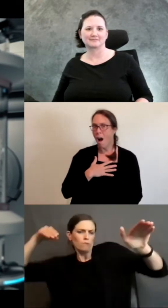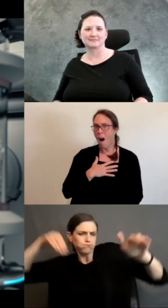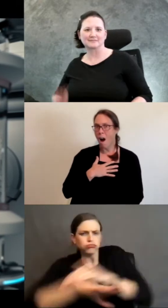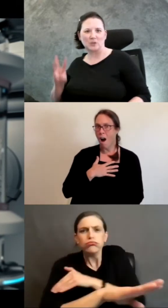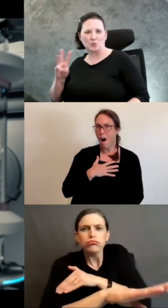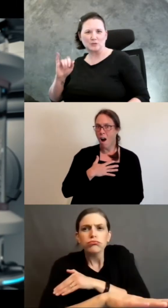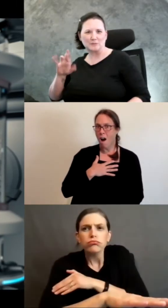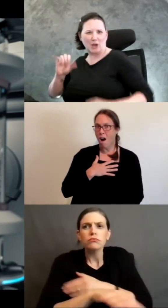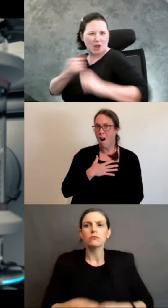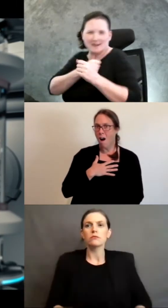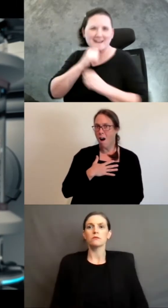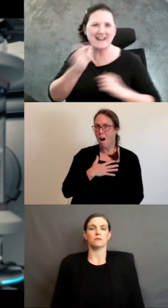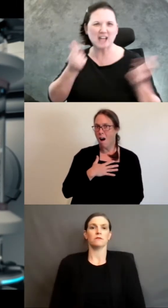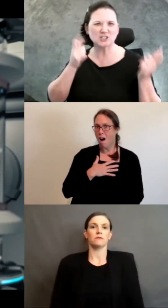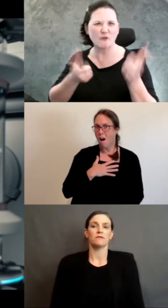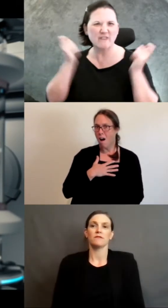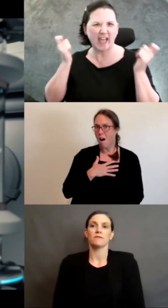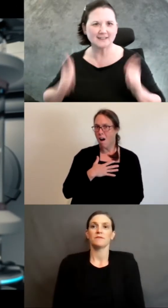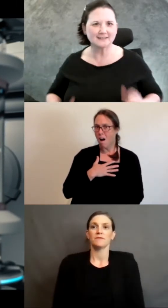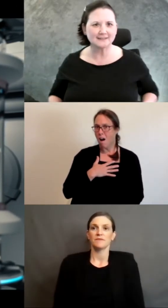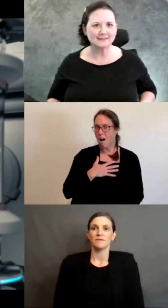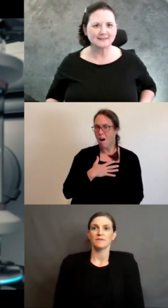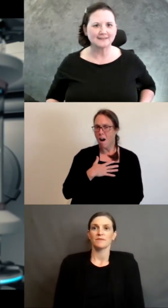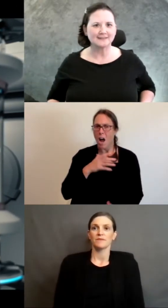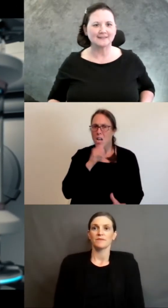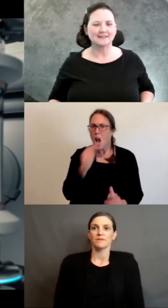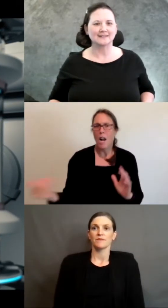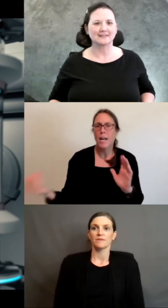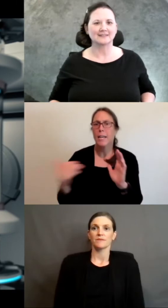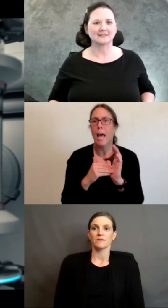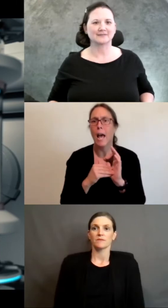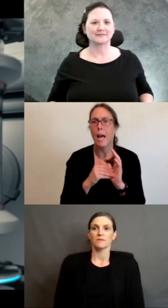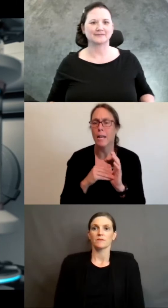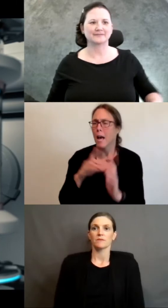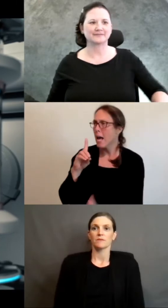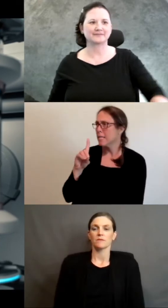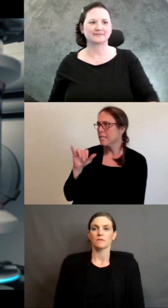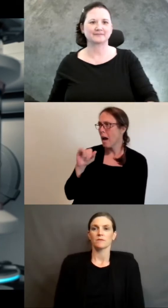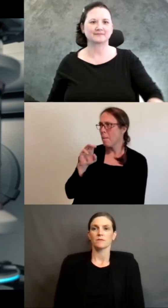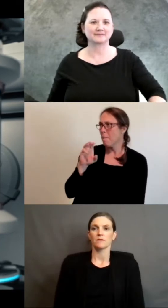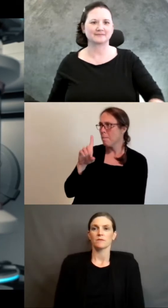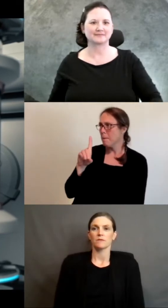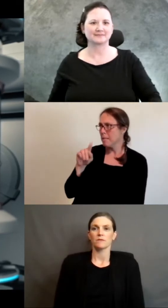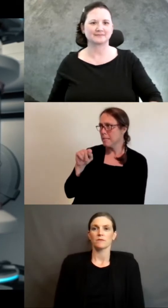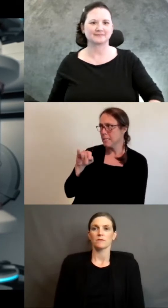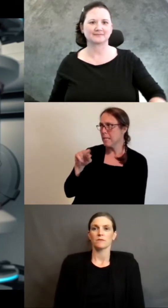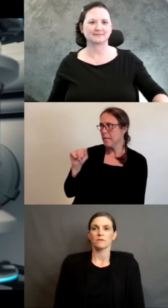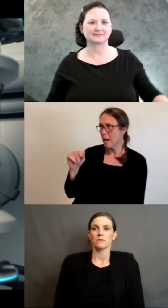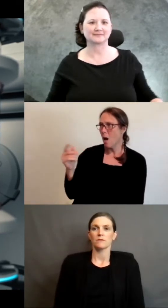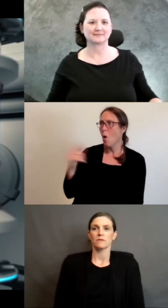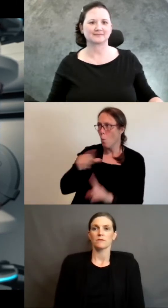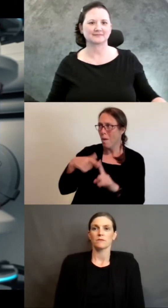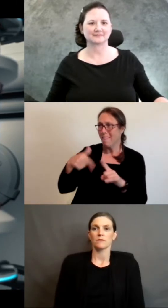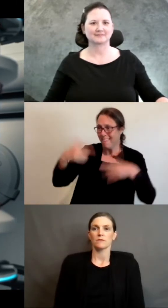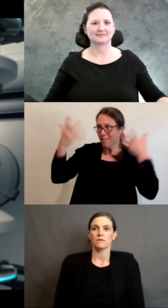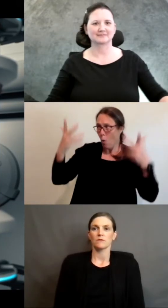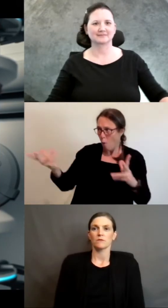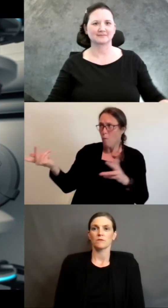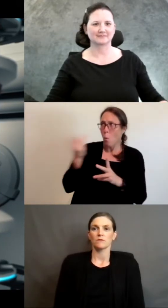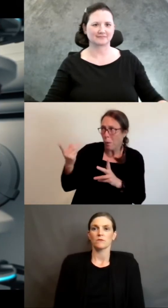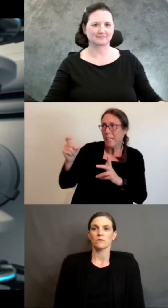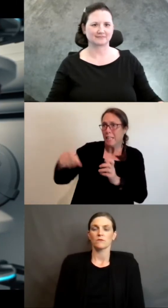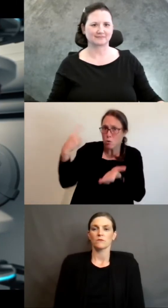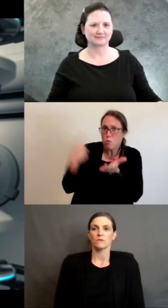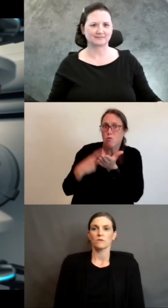fast. Not again. Diamantina, when this is all over, we need to talk. It